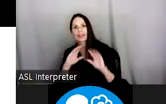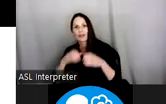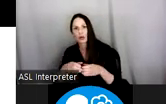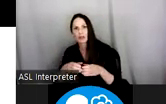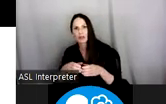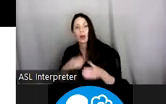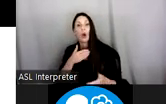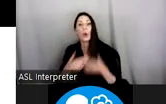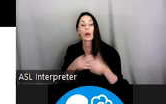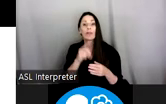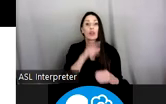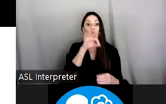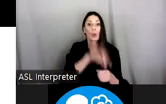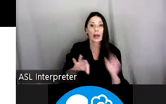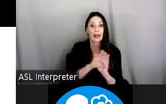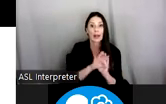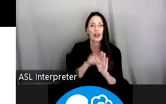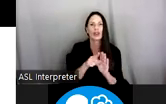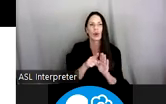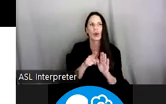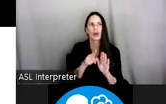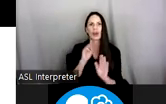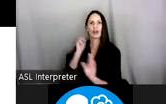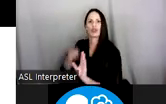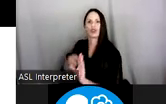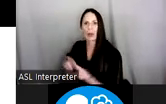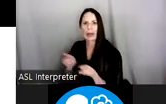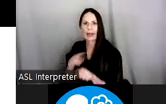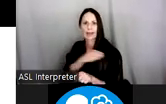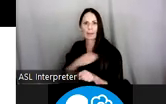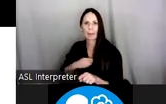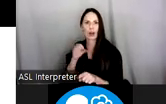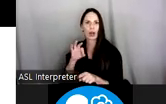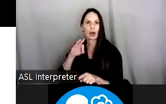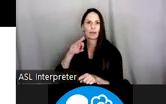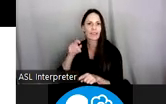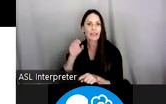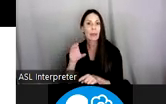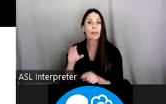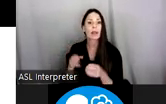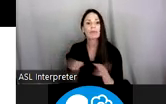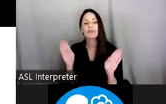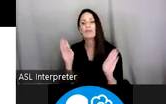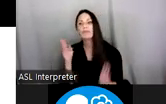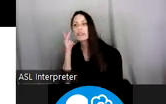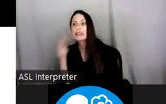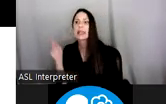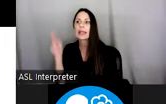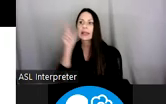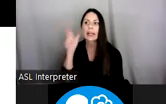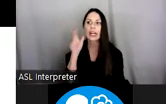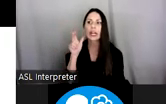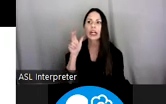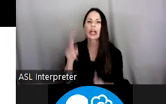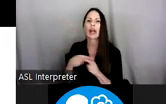joining as a member of the public to see and hear and bring back the updates of what's going on. I